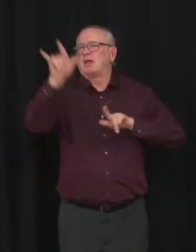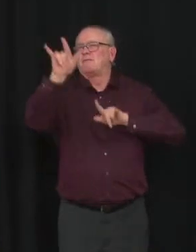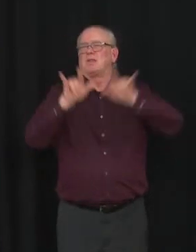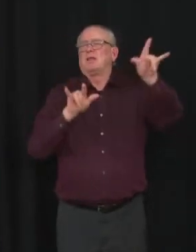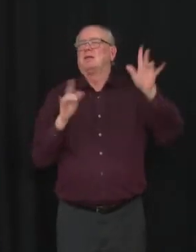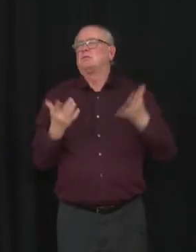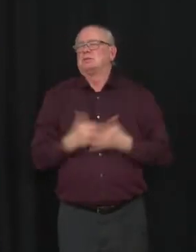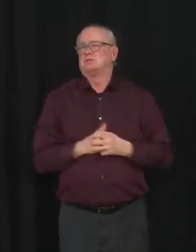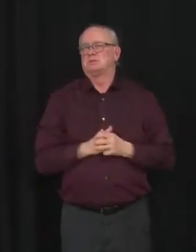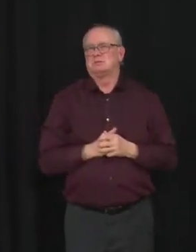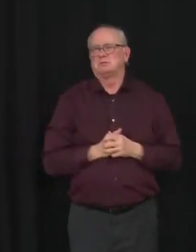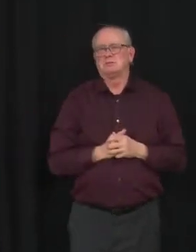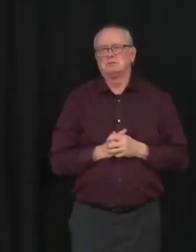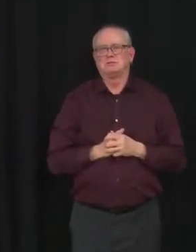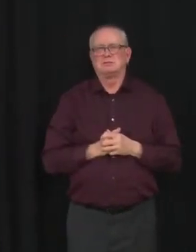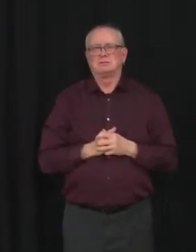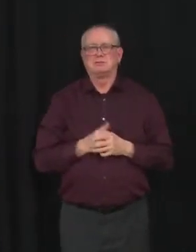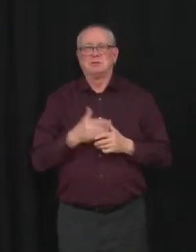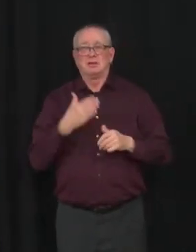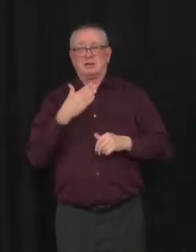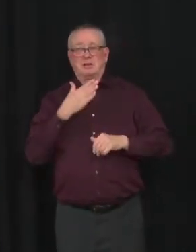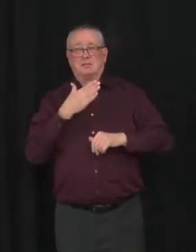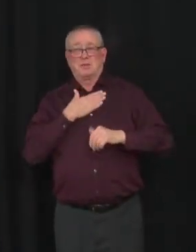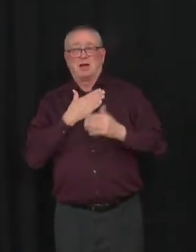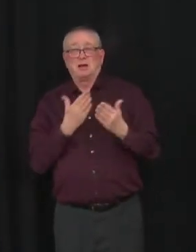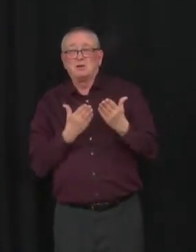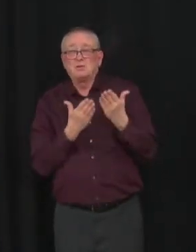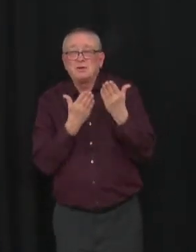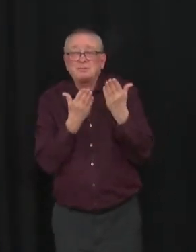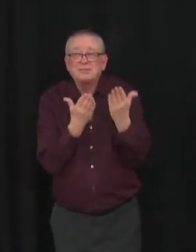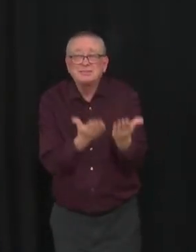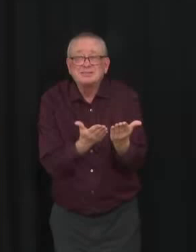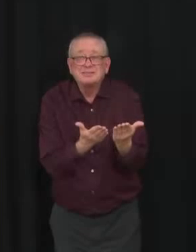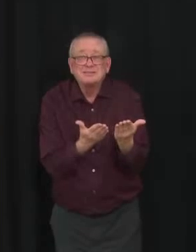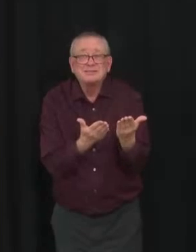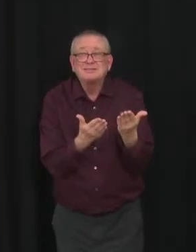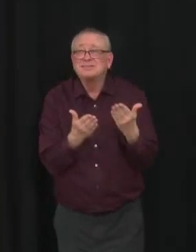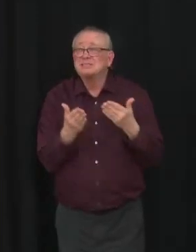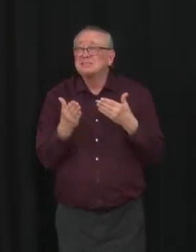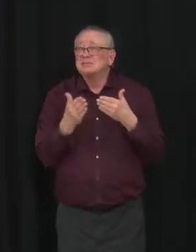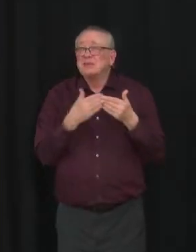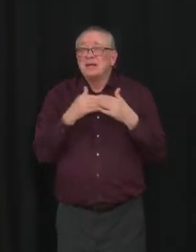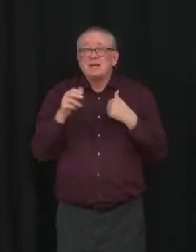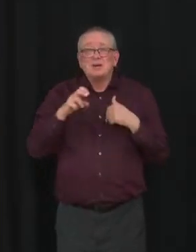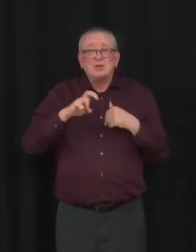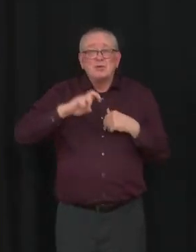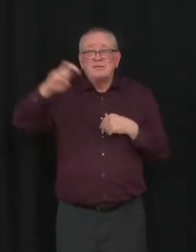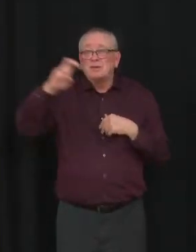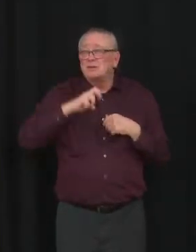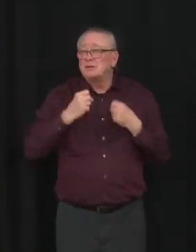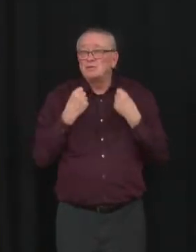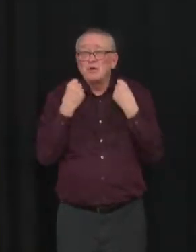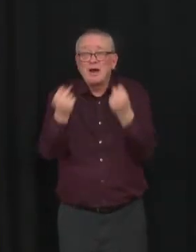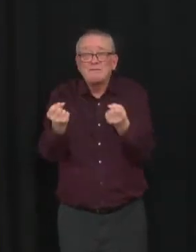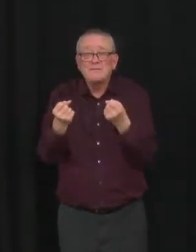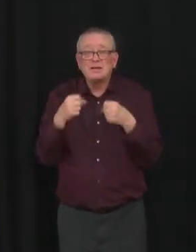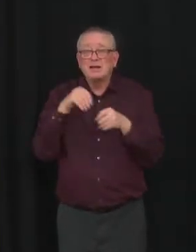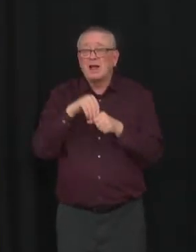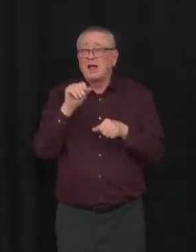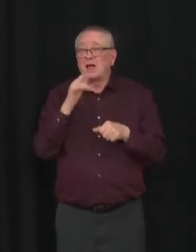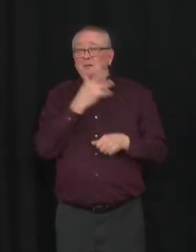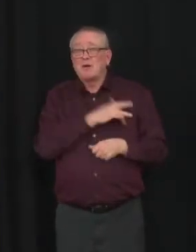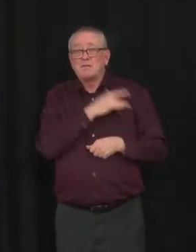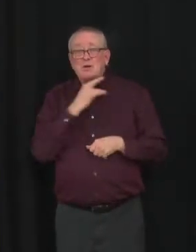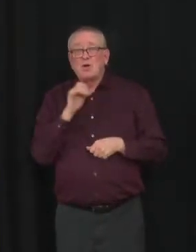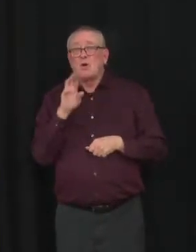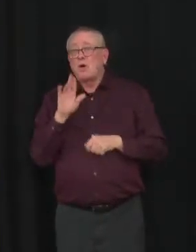My recommendation to Albertans, whether they're planning to travel in province or out of province, is to minimize the number of close contacts you